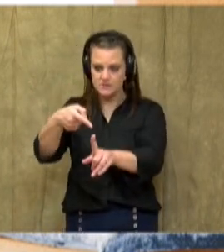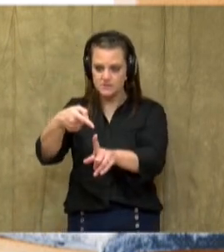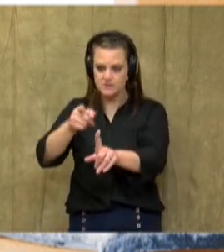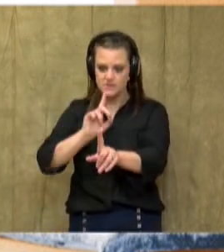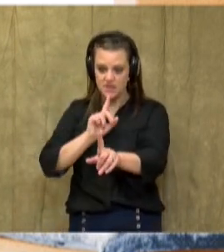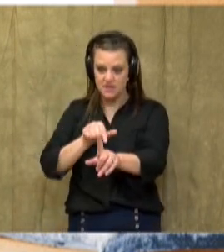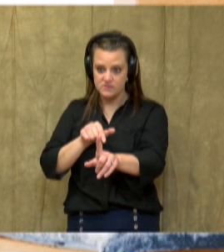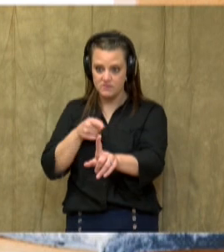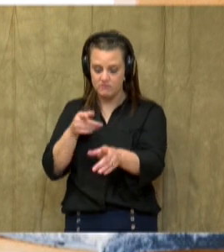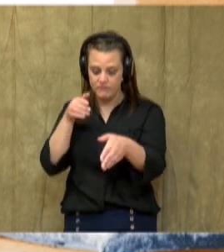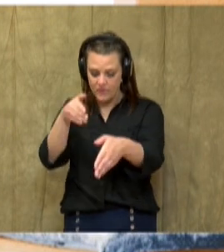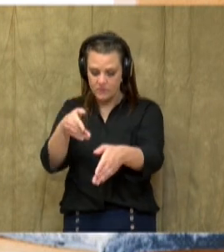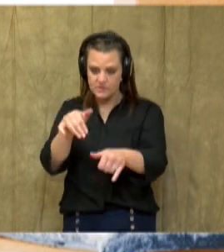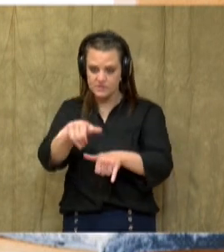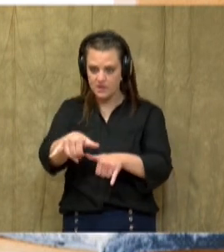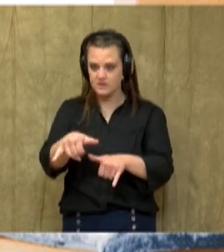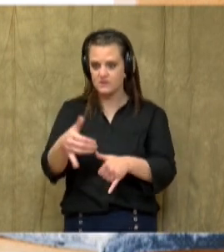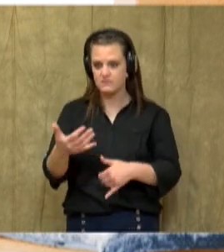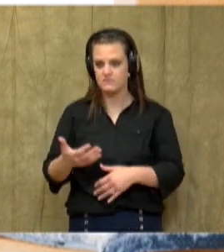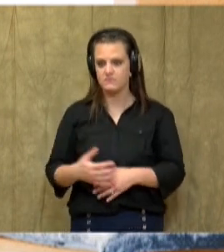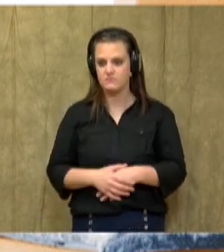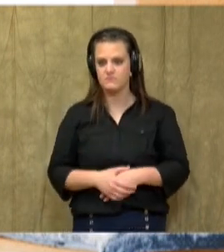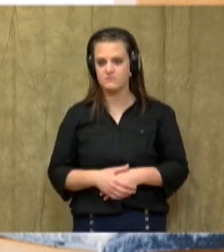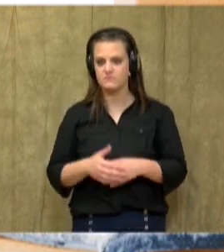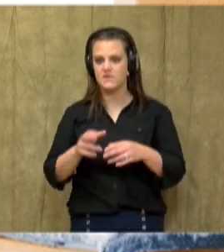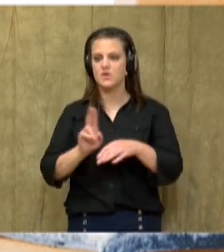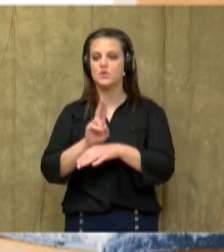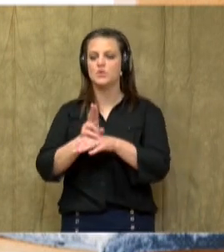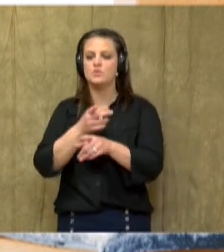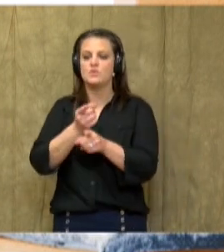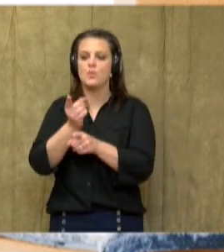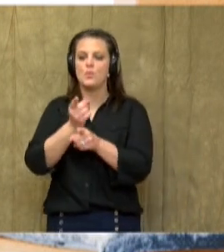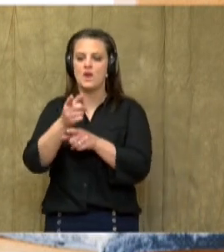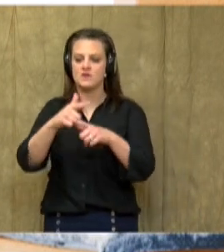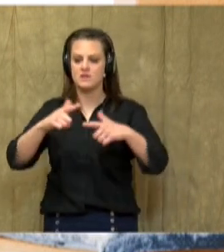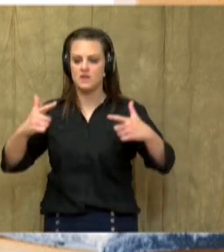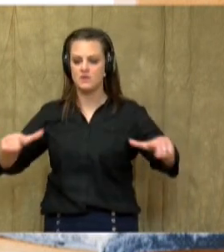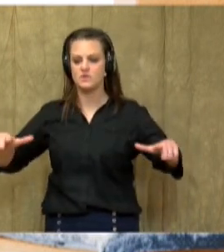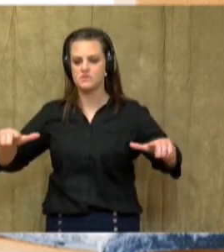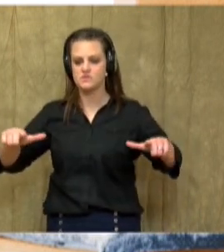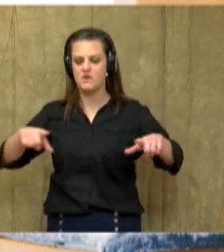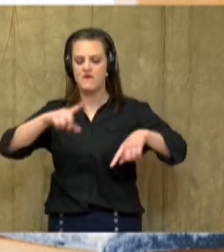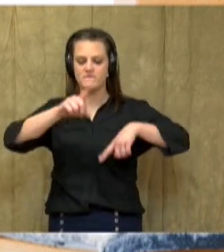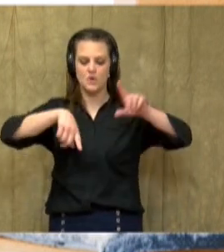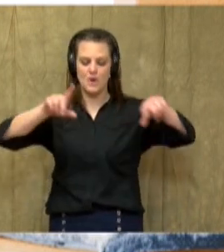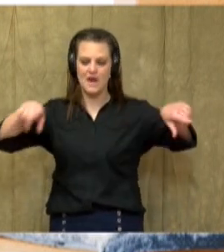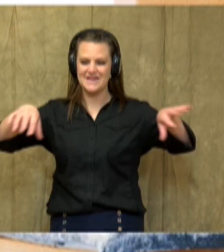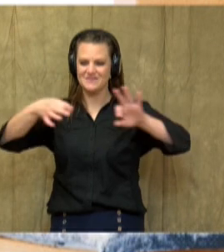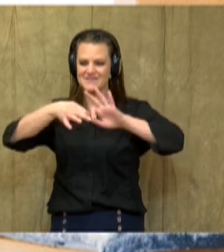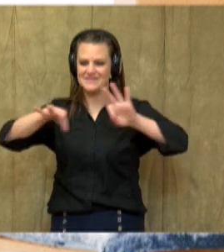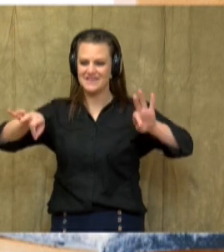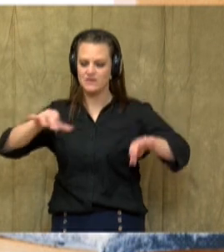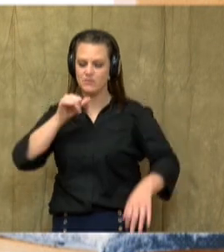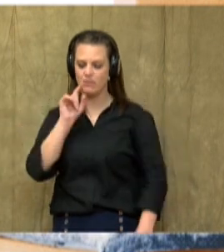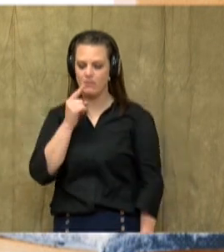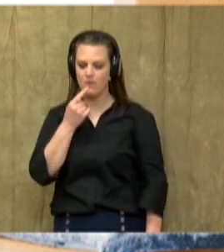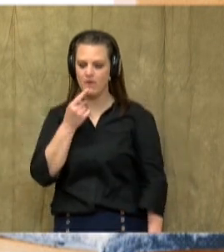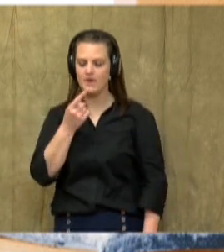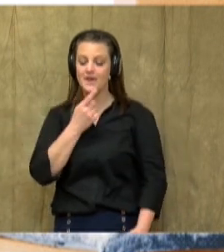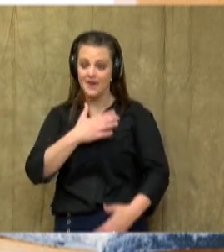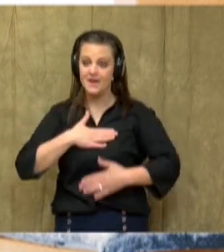question. Did you stay focused on that? Did you use correct language? Variety of sentences. Don't make it boring. Make